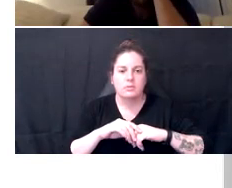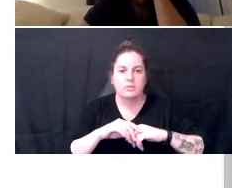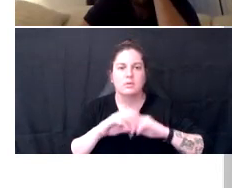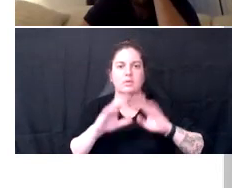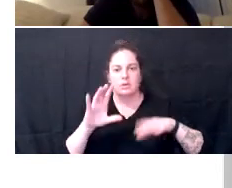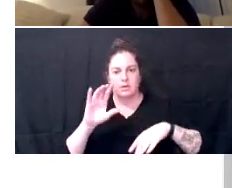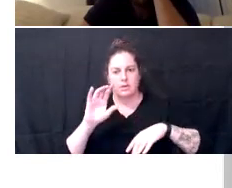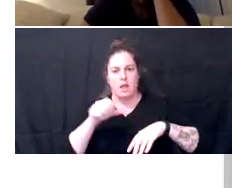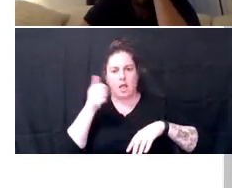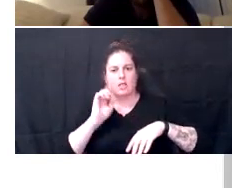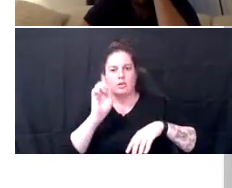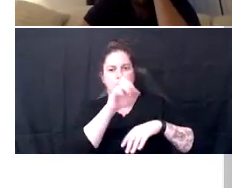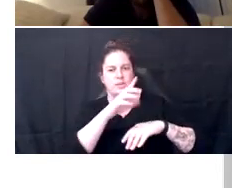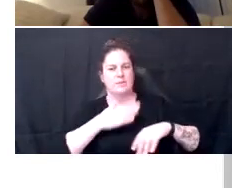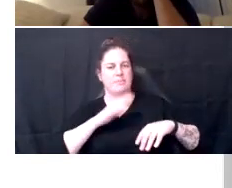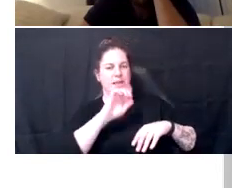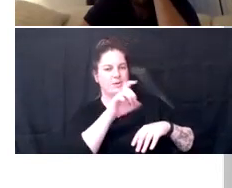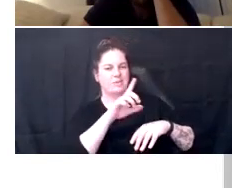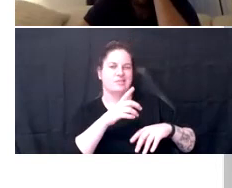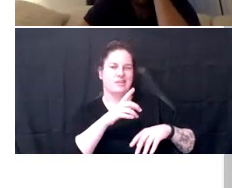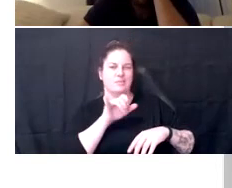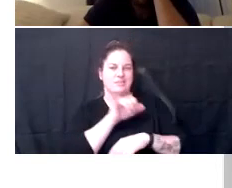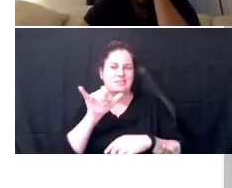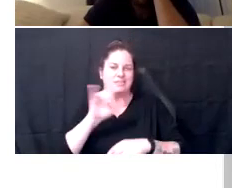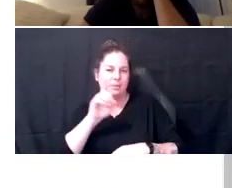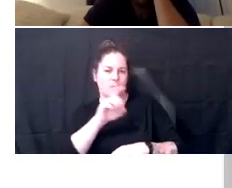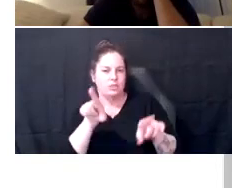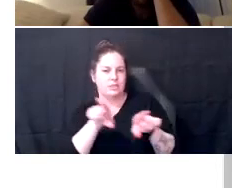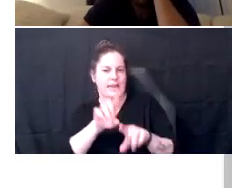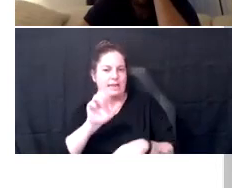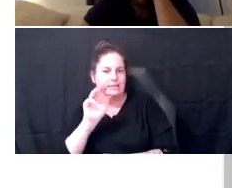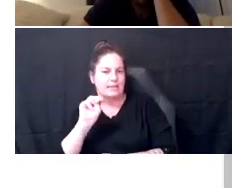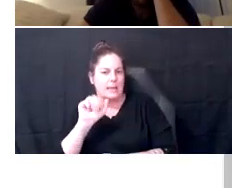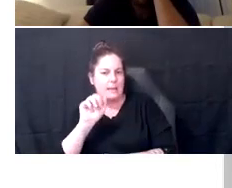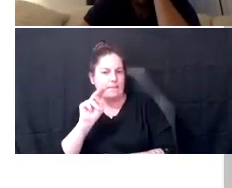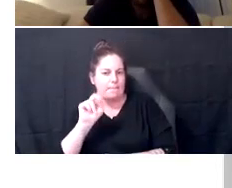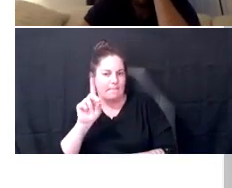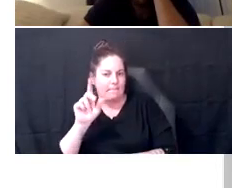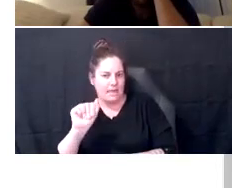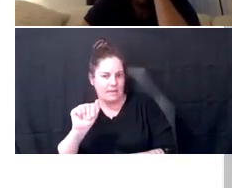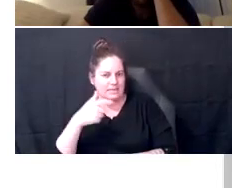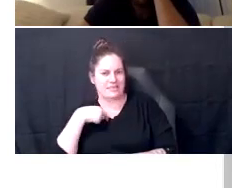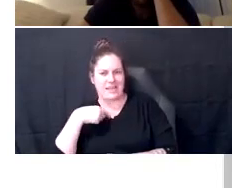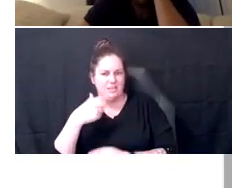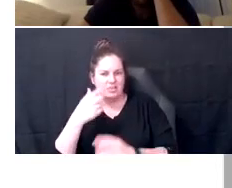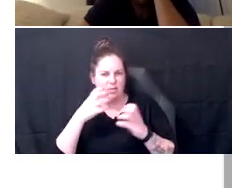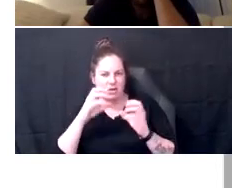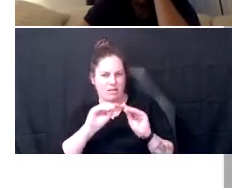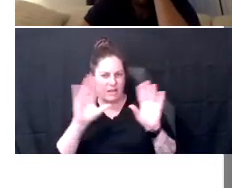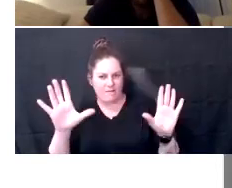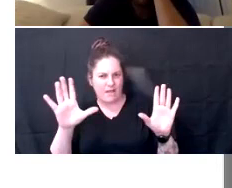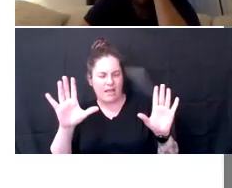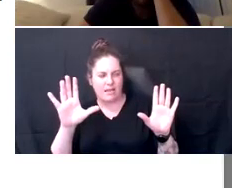So my question is it's the same question as Amanda's. I just want to clarify things properly in my